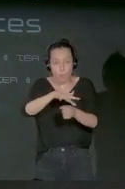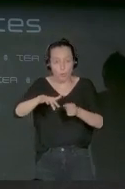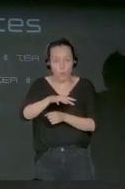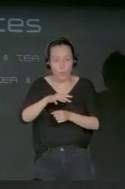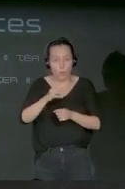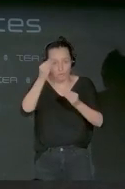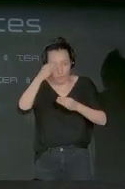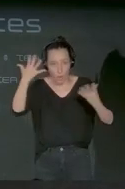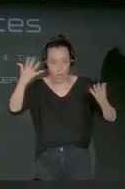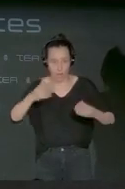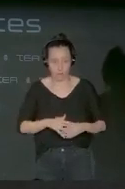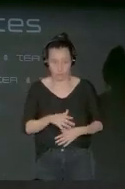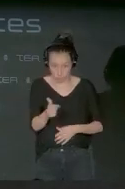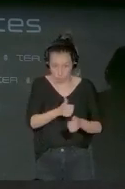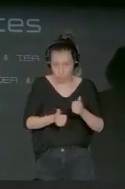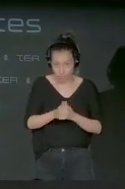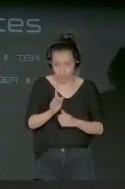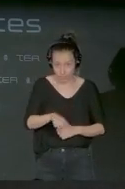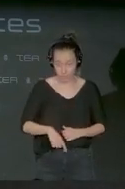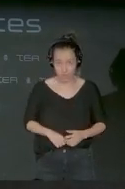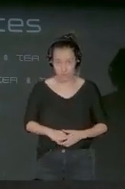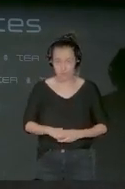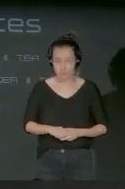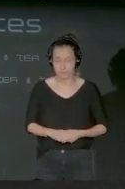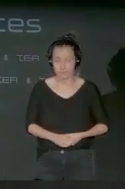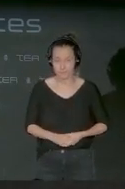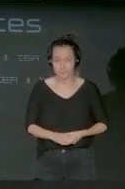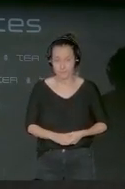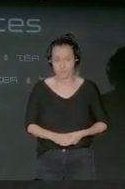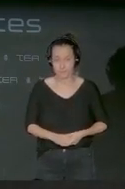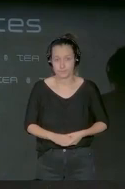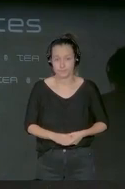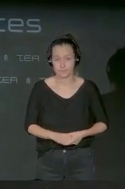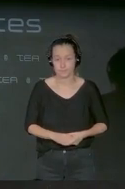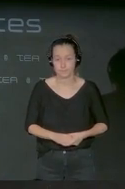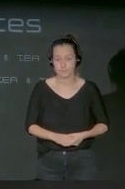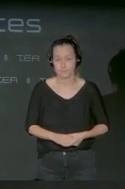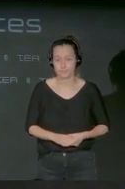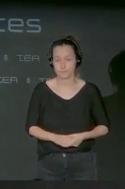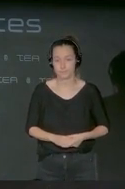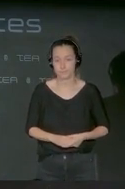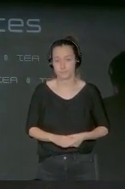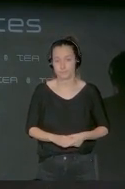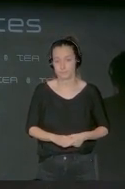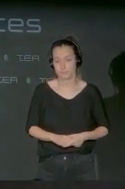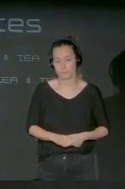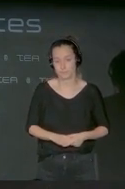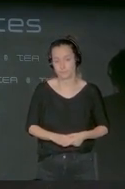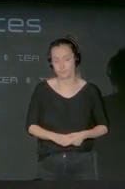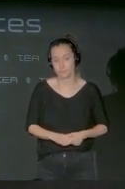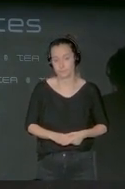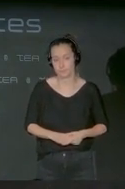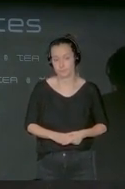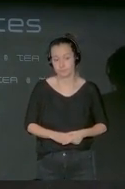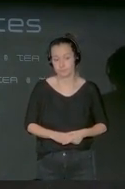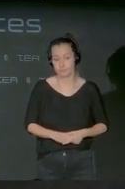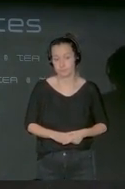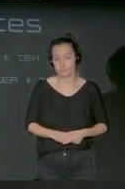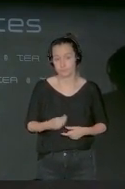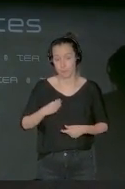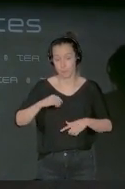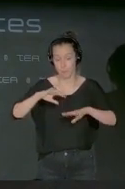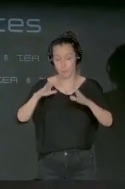I think it started, I think we can safely say, across the other side of the Atlantic. But there is an overlap with video